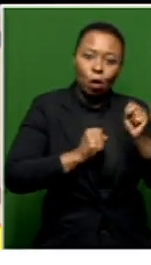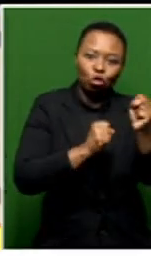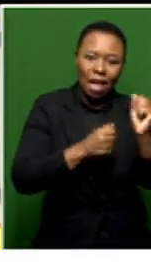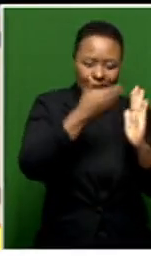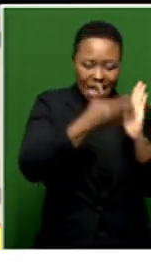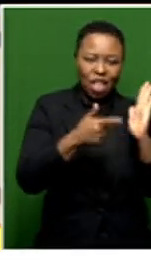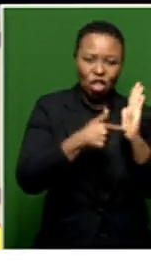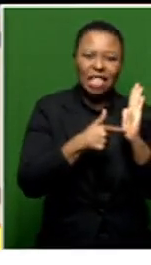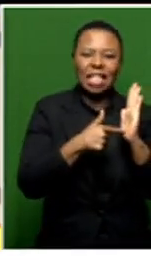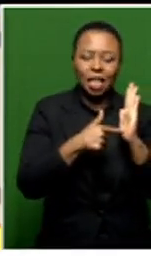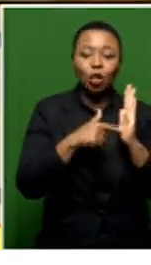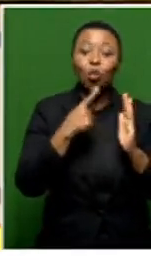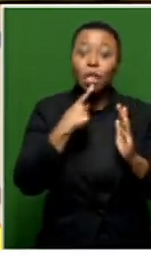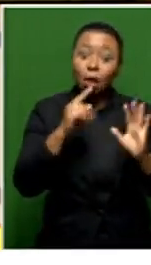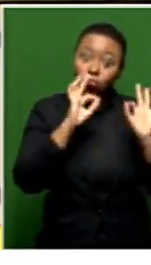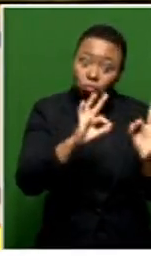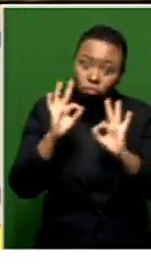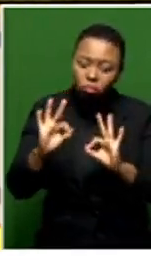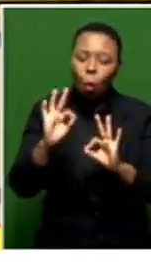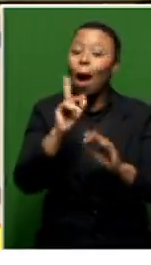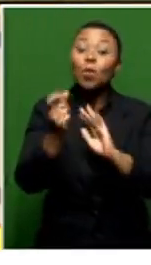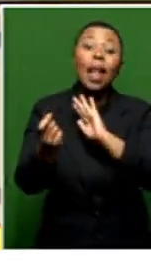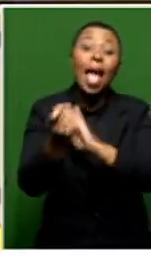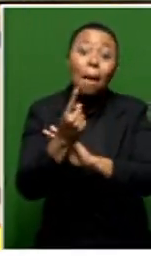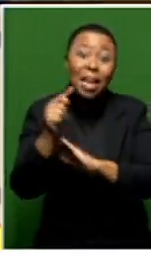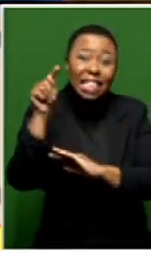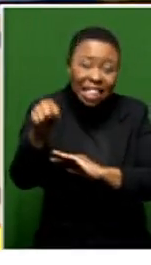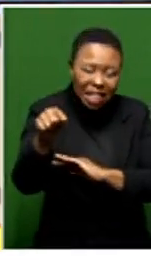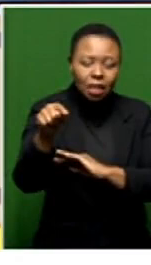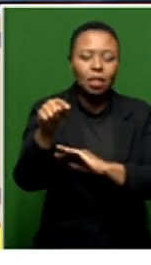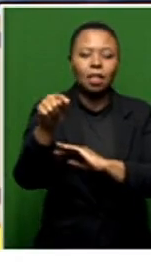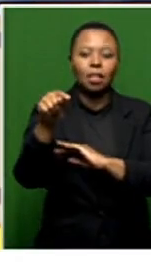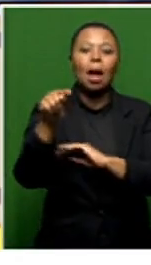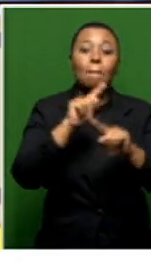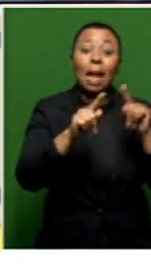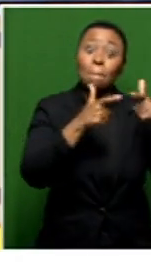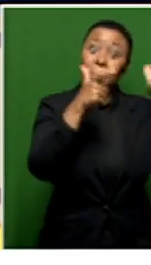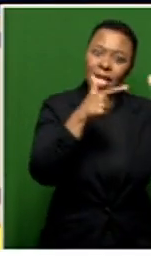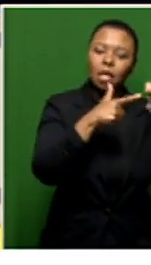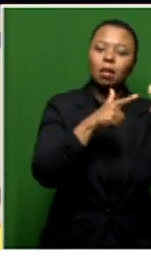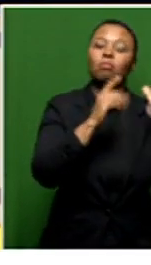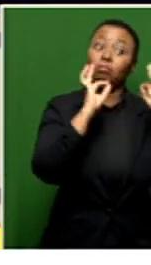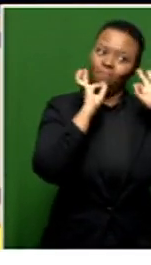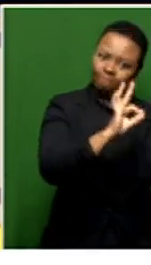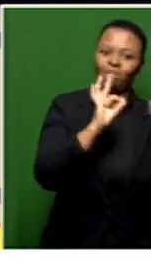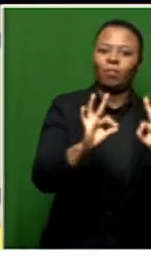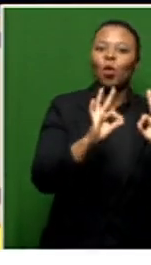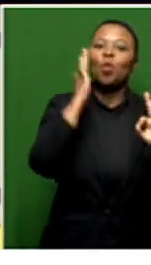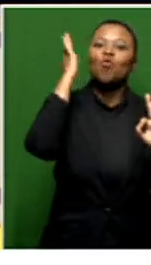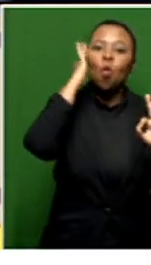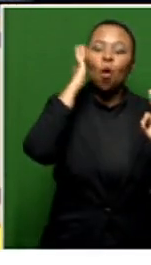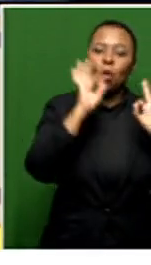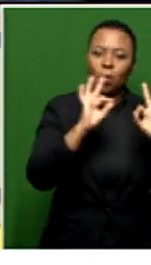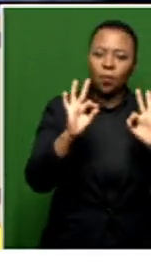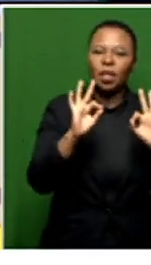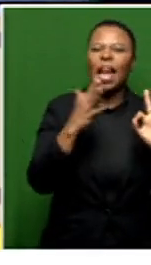in predicting the outcome for the smaller parties. For the bigger parties, it's usually quite accurate. I think in the last election, we were